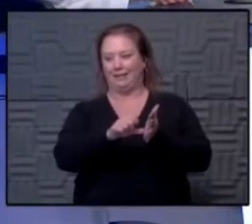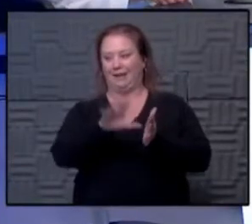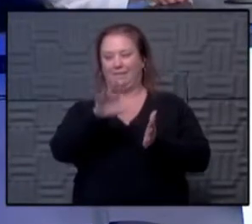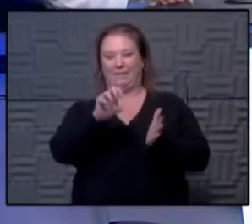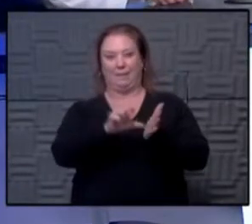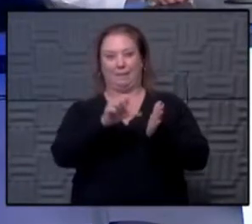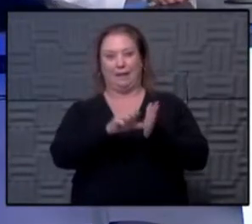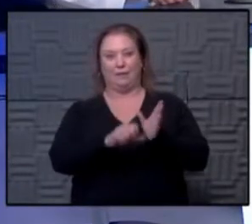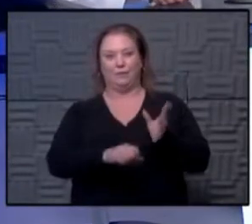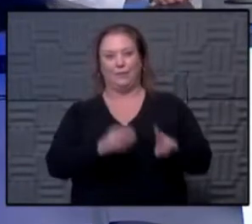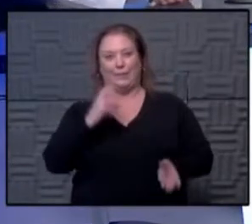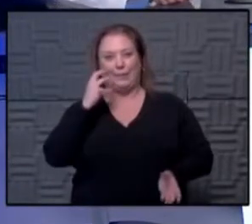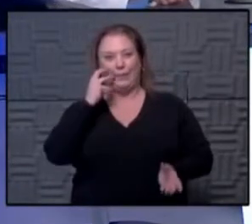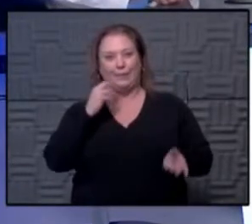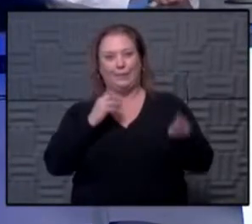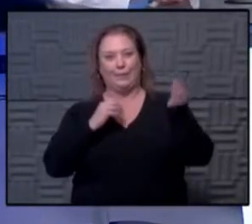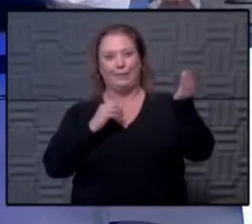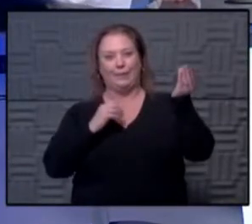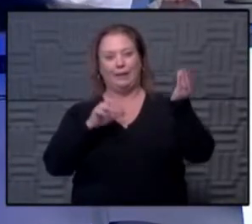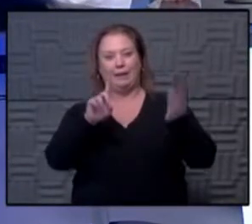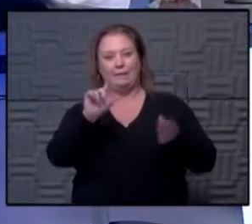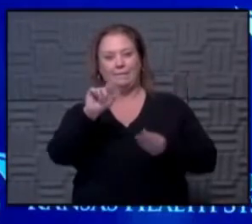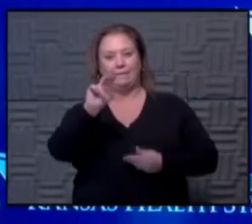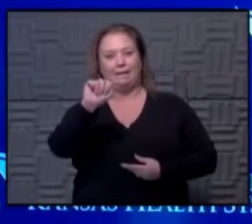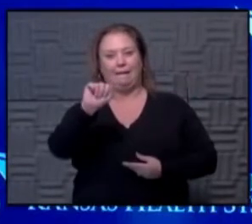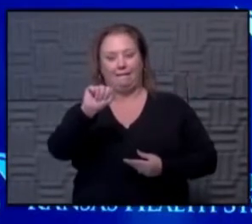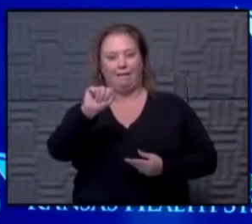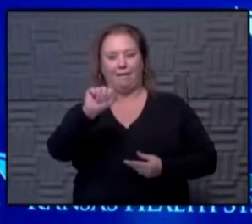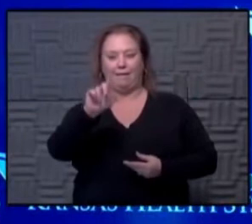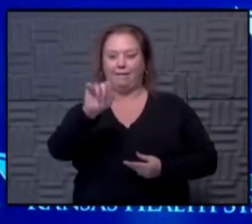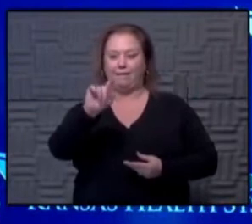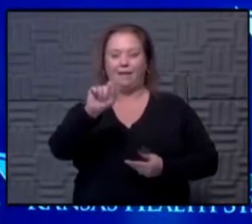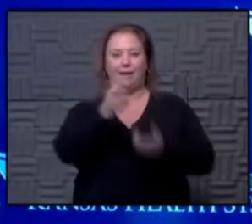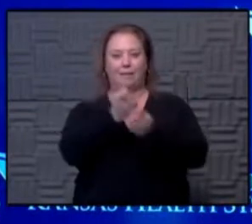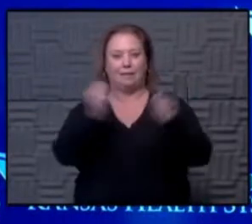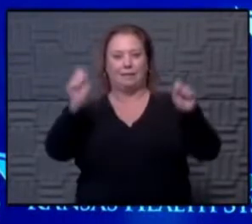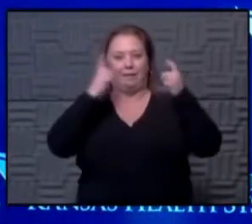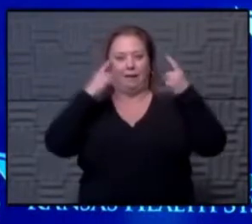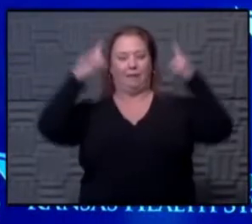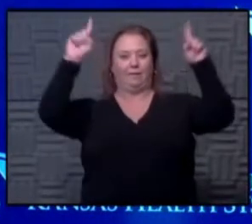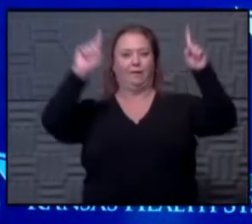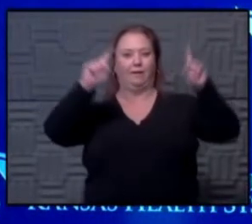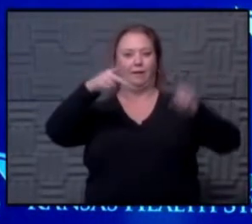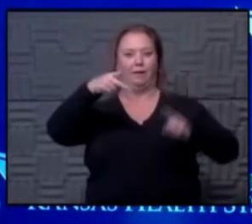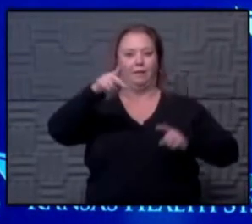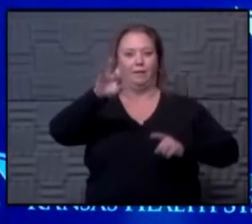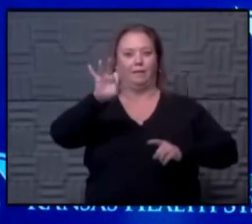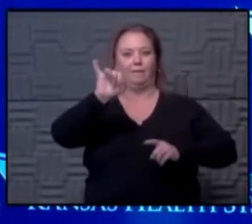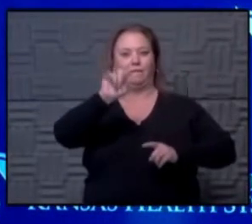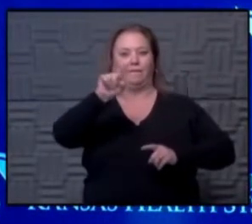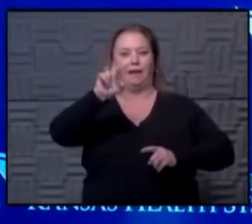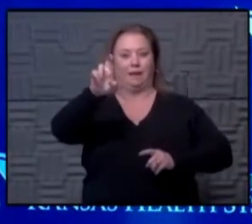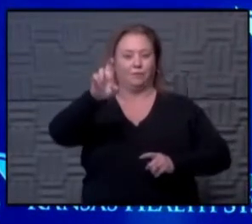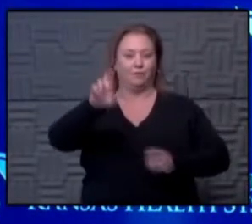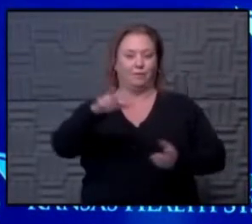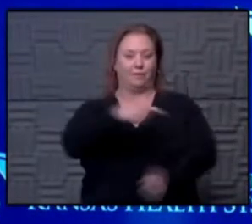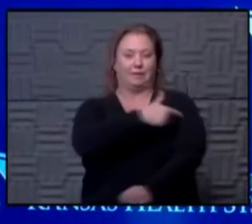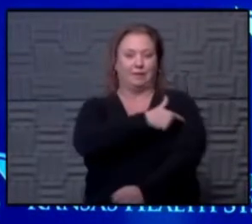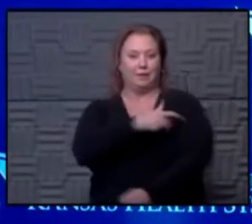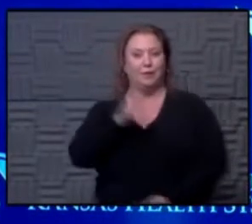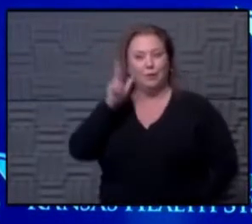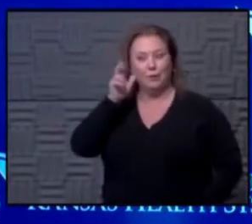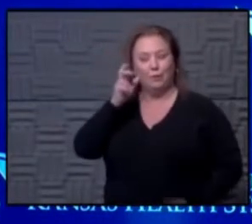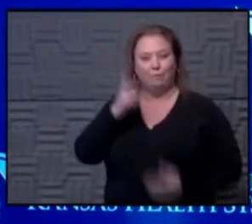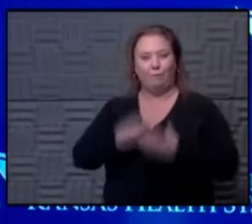of data released about both safety and efficacy. And you heard Dana and Tim